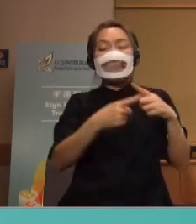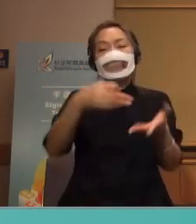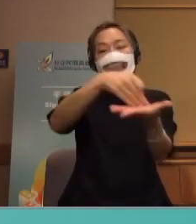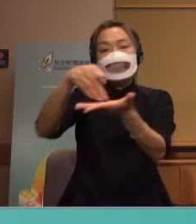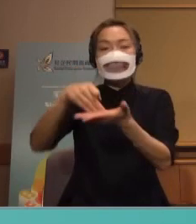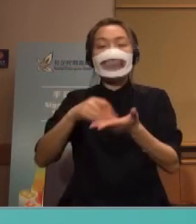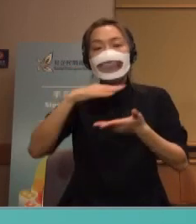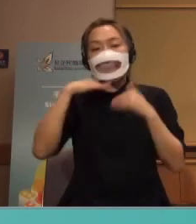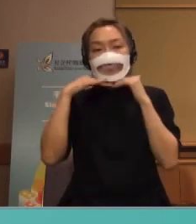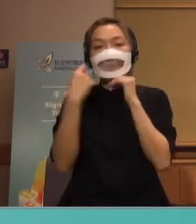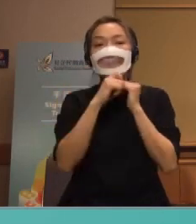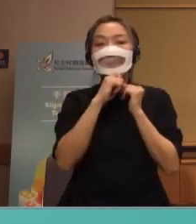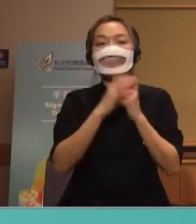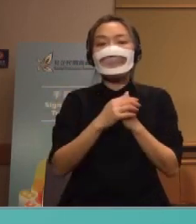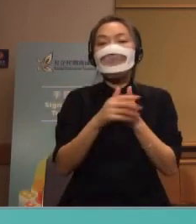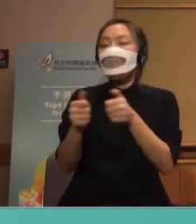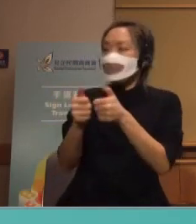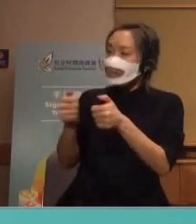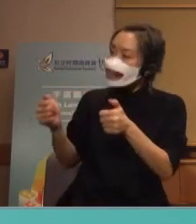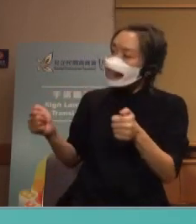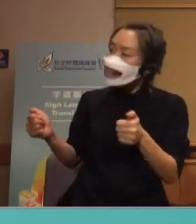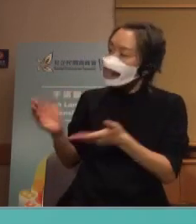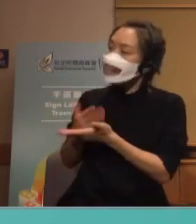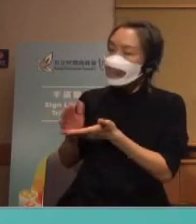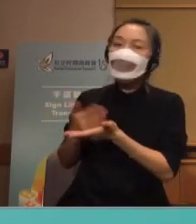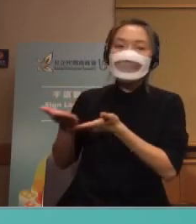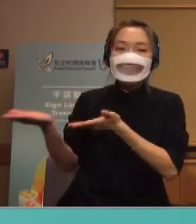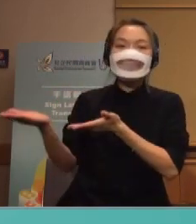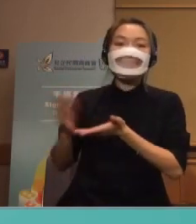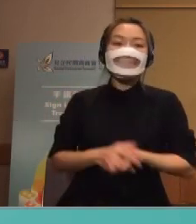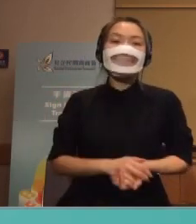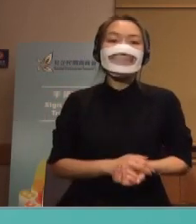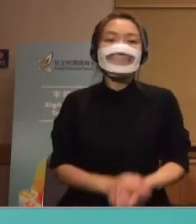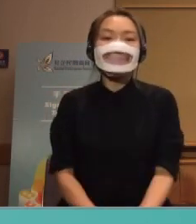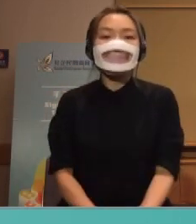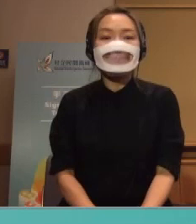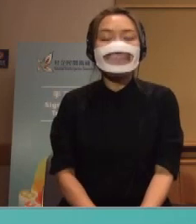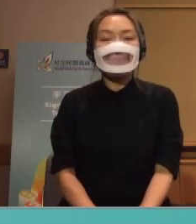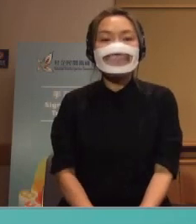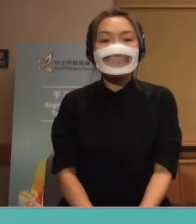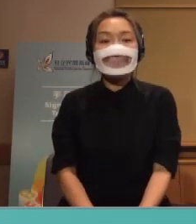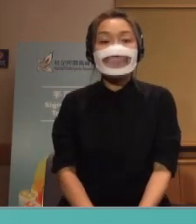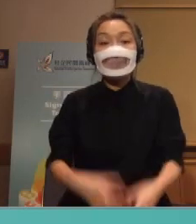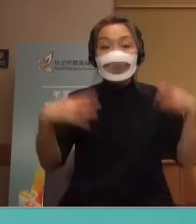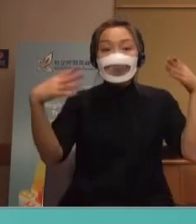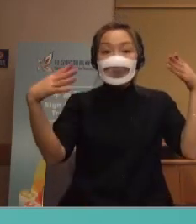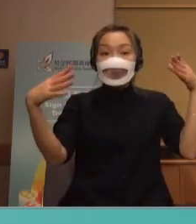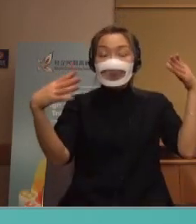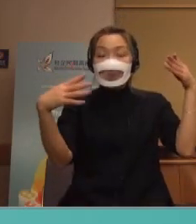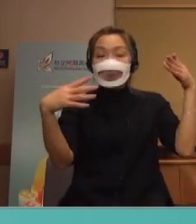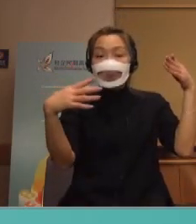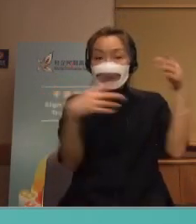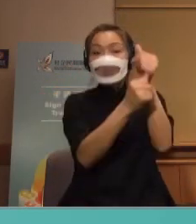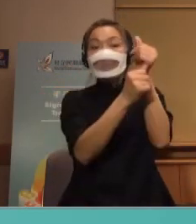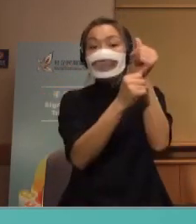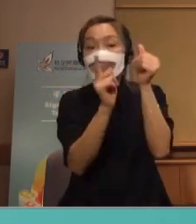Thank you everyone for sharing. And I might just want to wrap up with a couple of common points and themes that